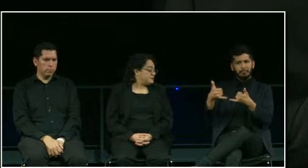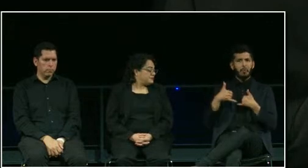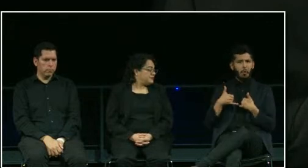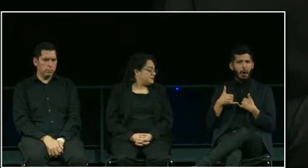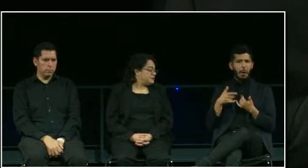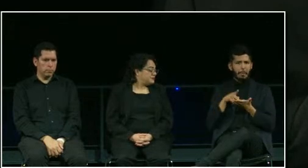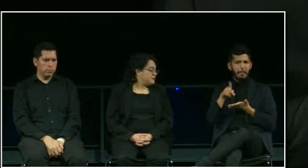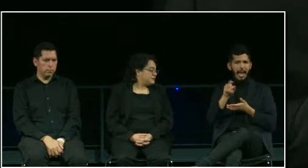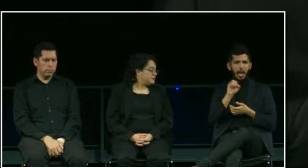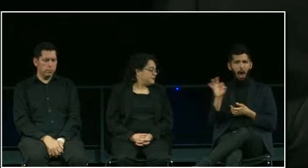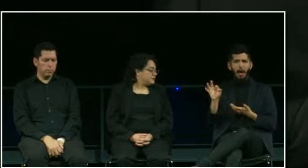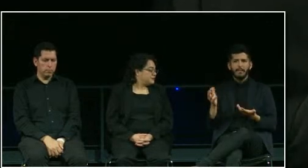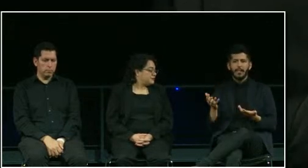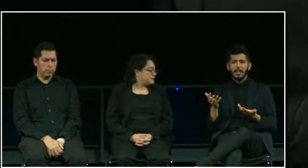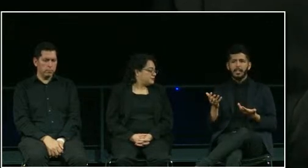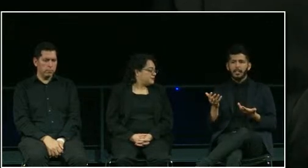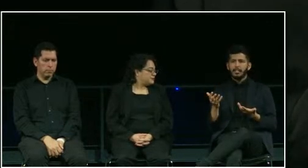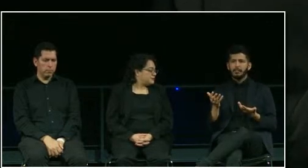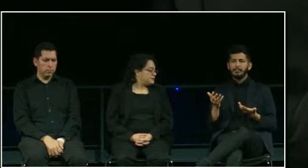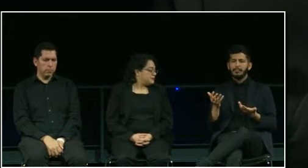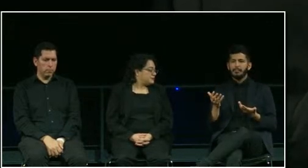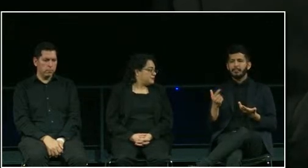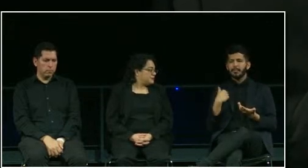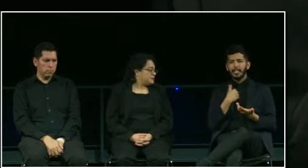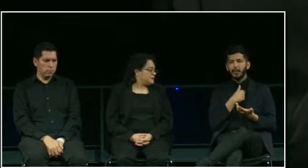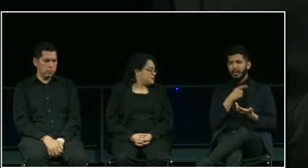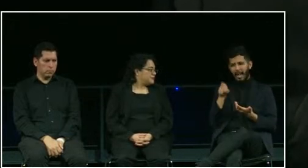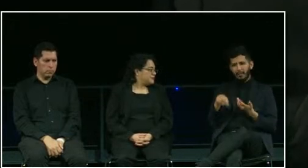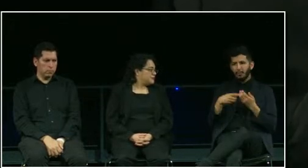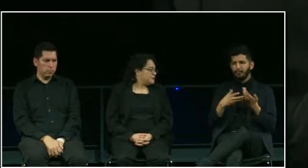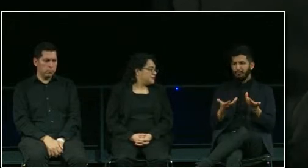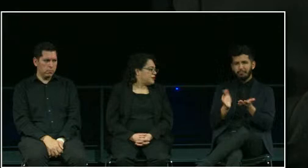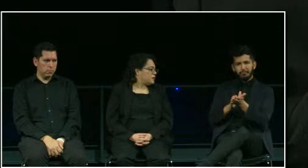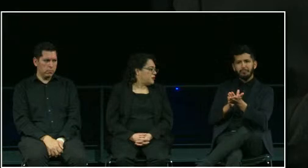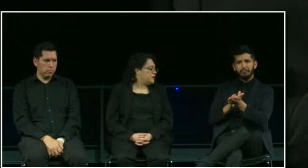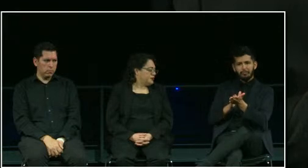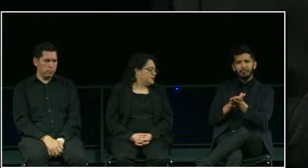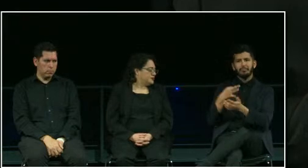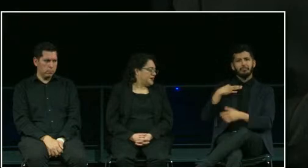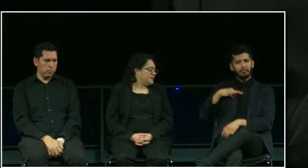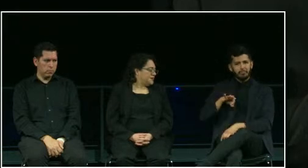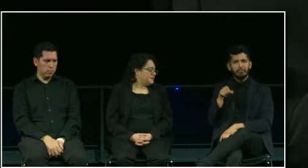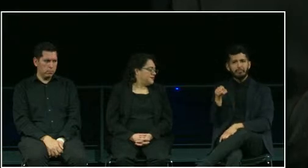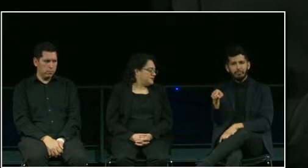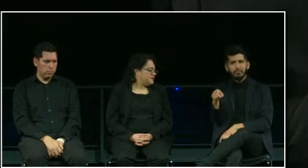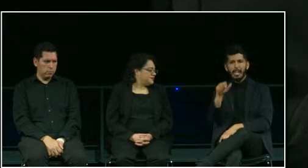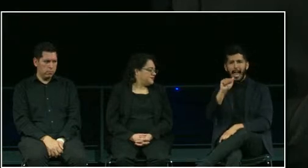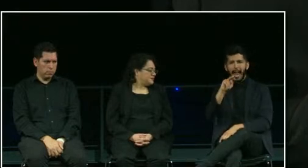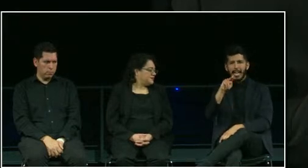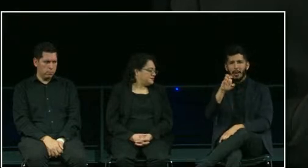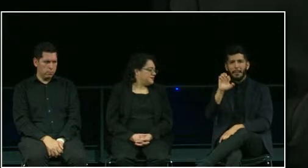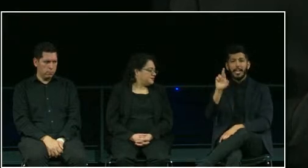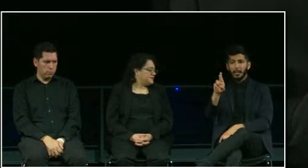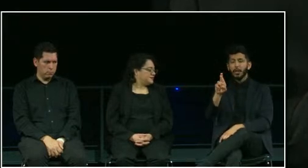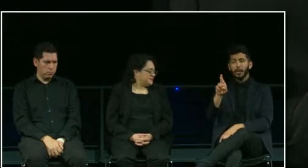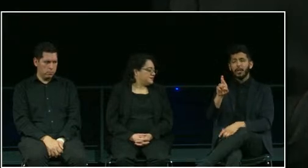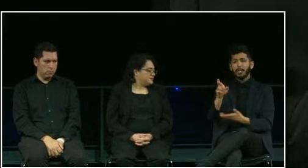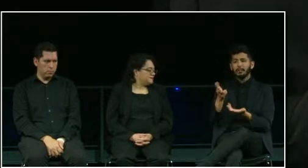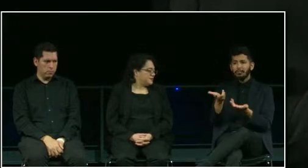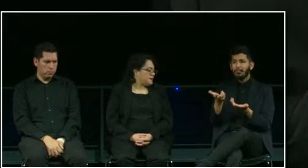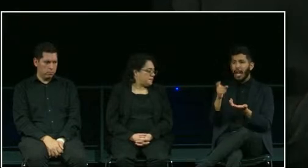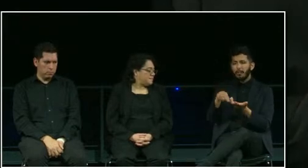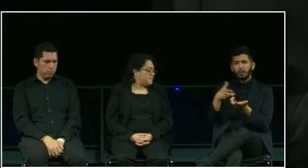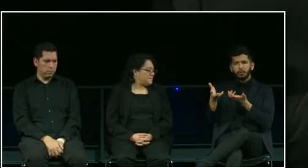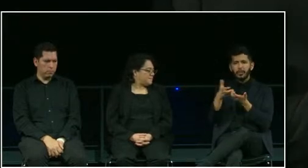was, let's credit the animators up front before the cast, the voice cast. Let's treat them like that.